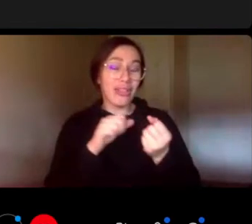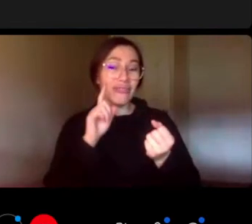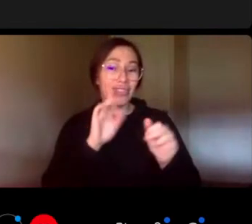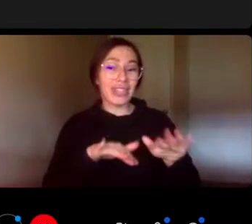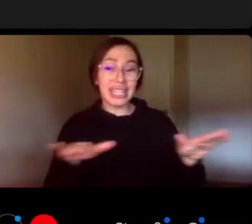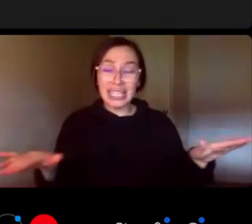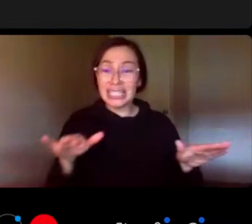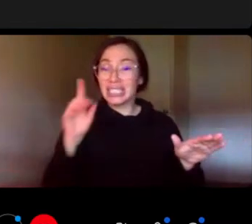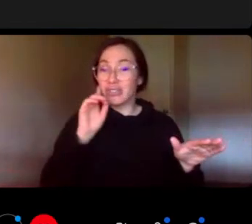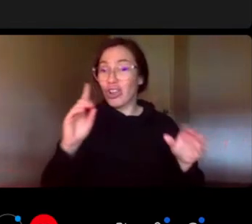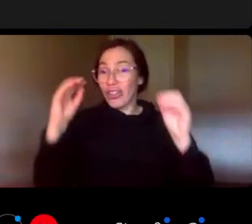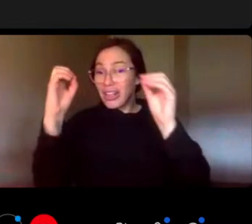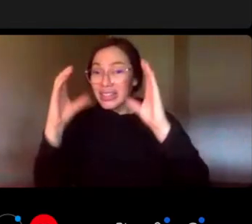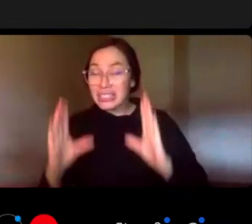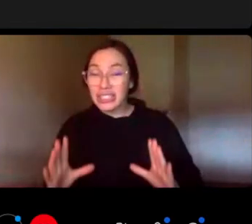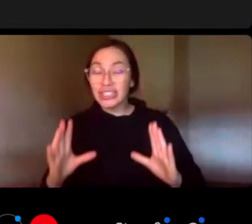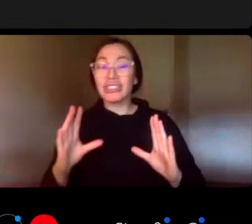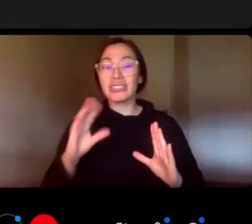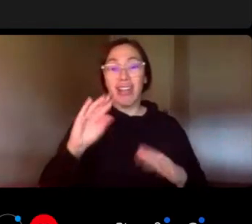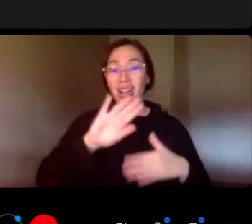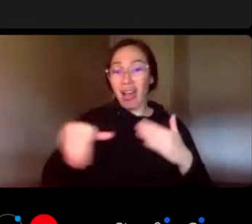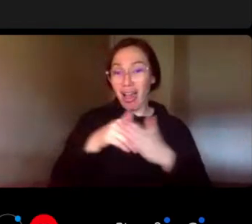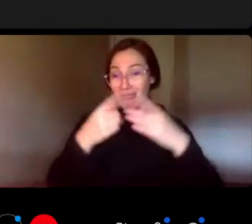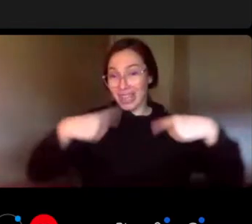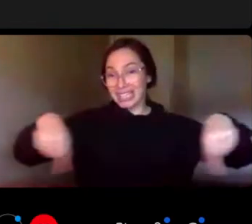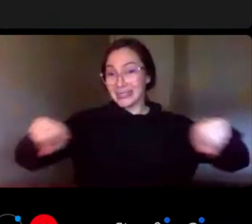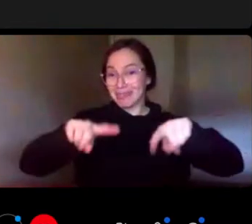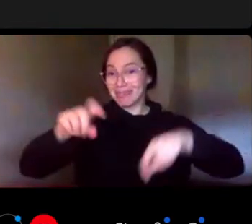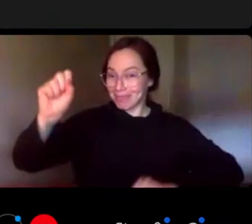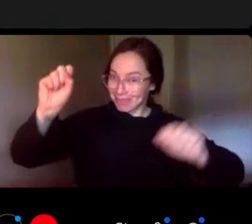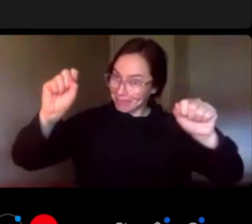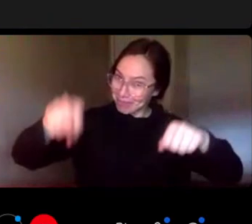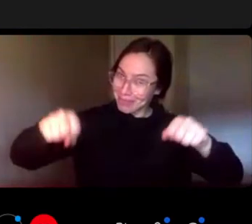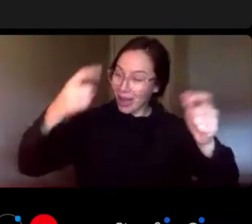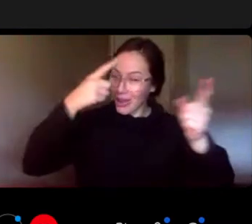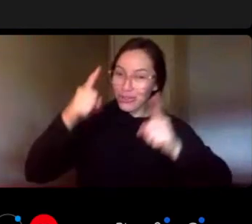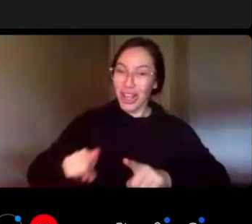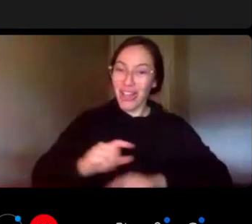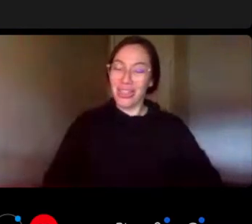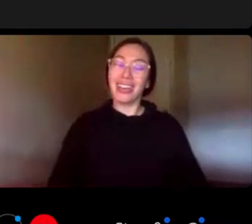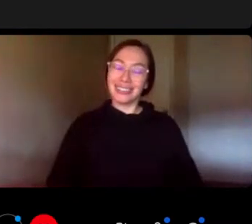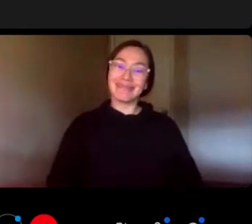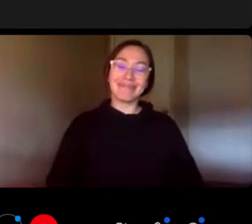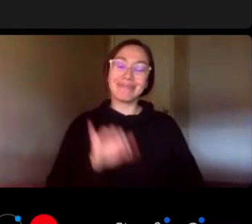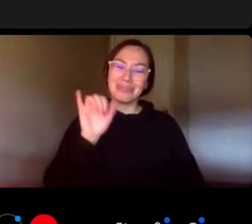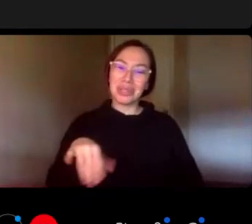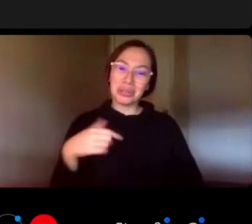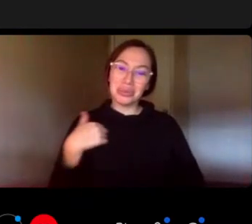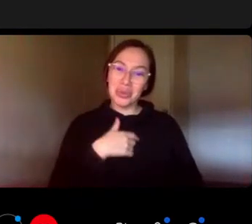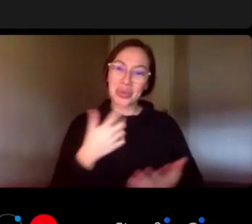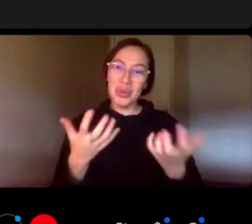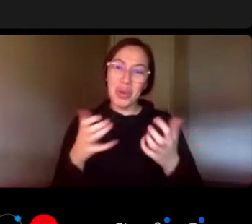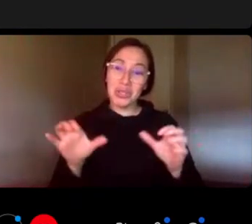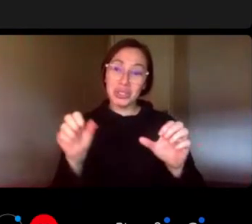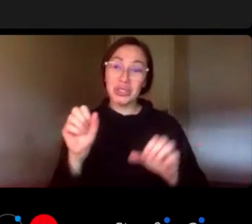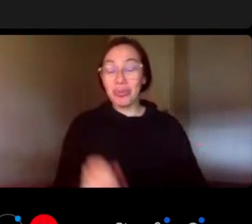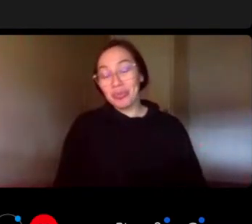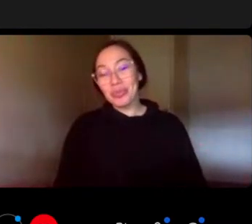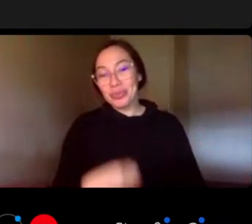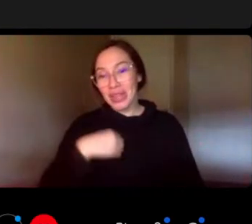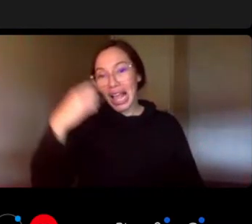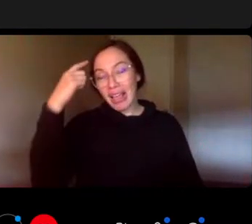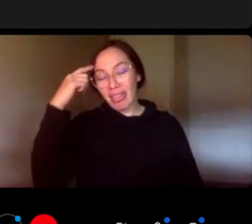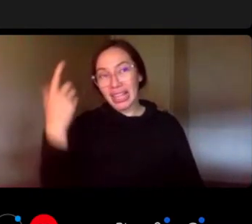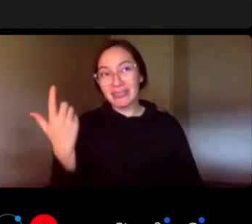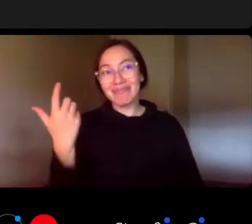right things for our teachers. And all of us agree on that. You know, we want, that's what we want to do. So I think this